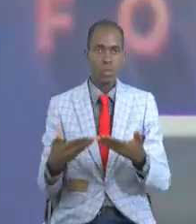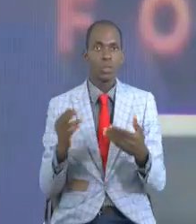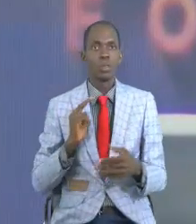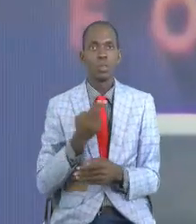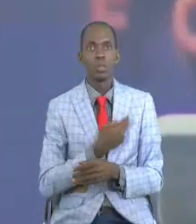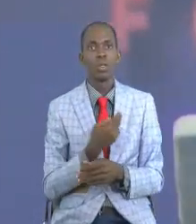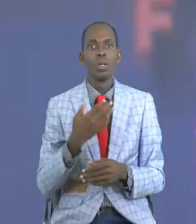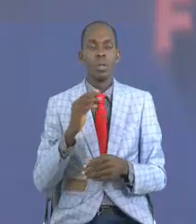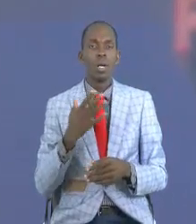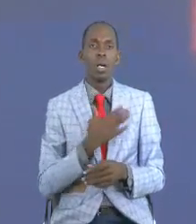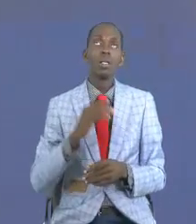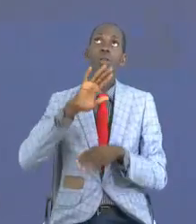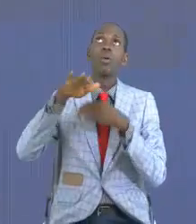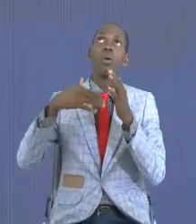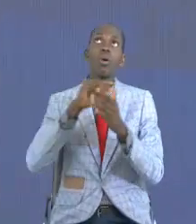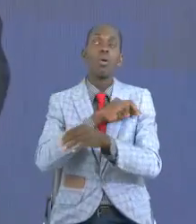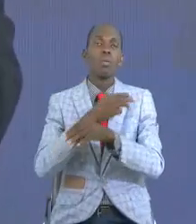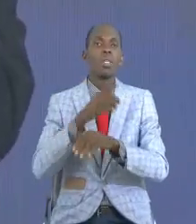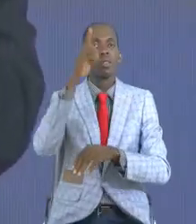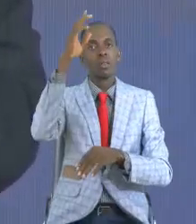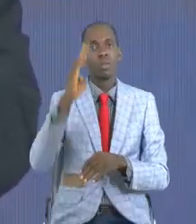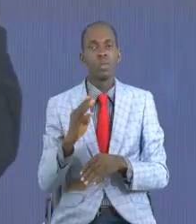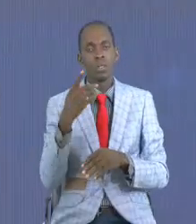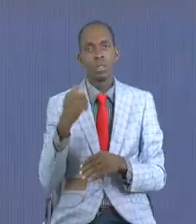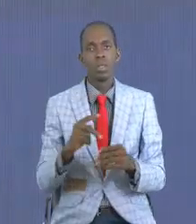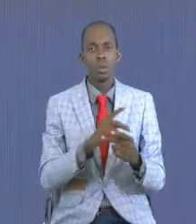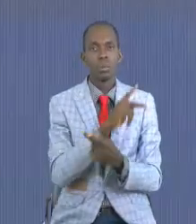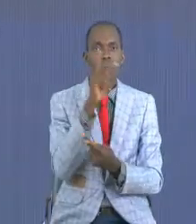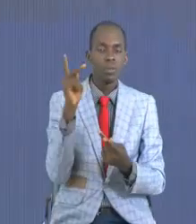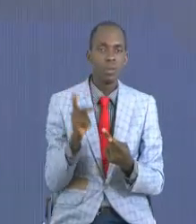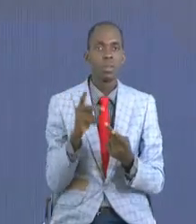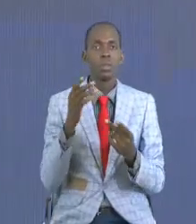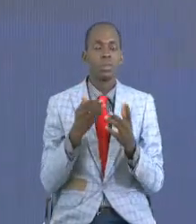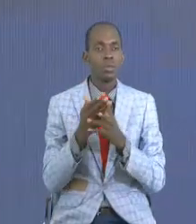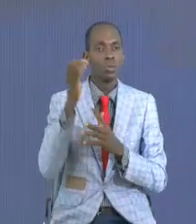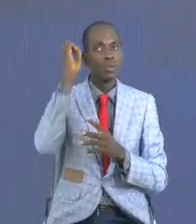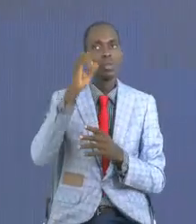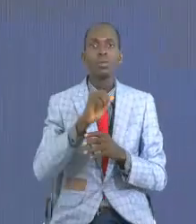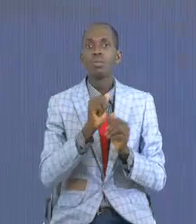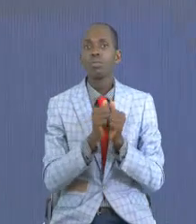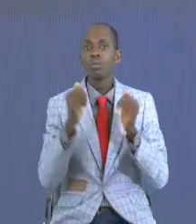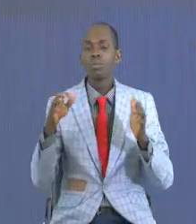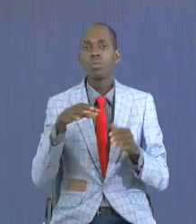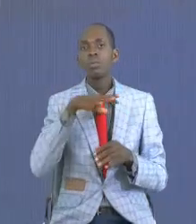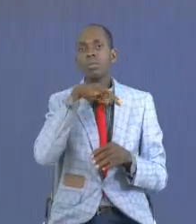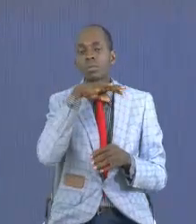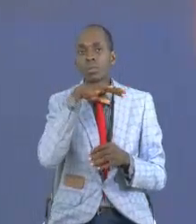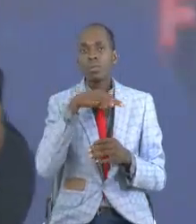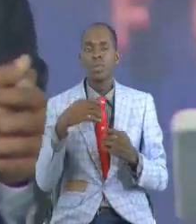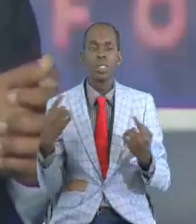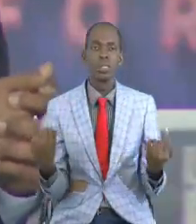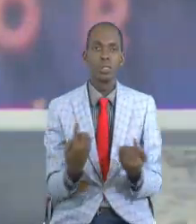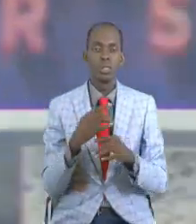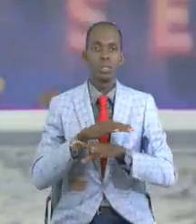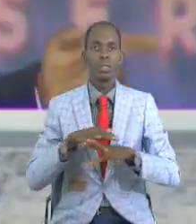the perfection through his spotless, sinless priesthood. We're coming to